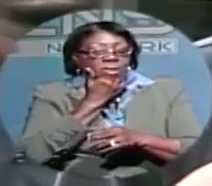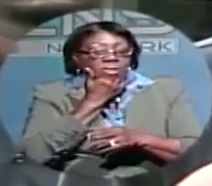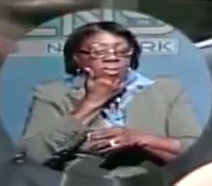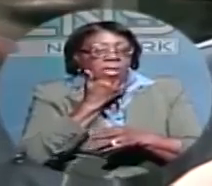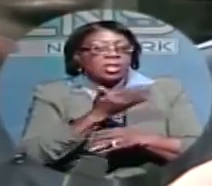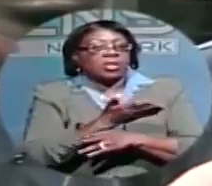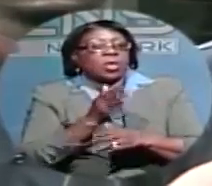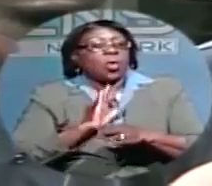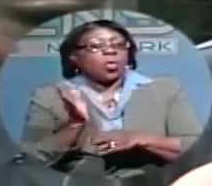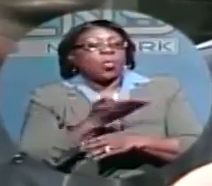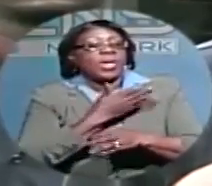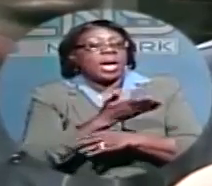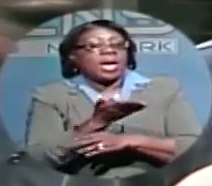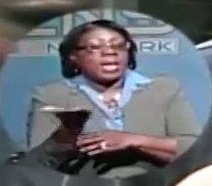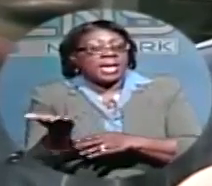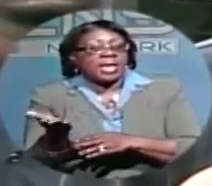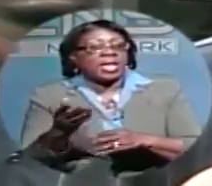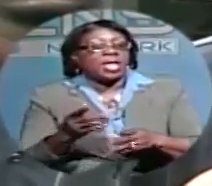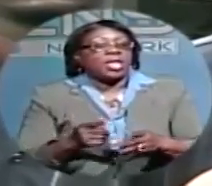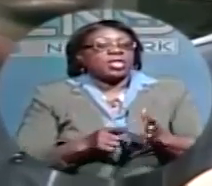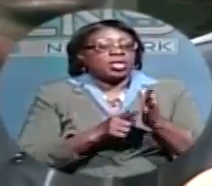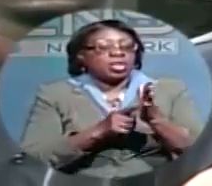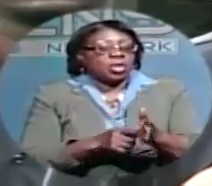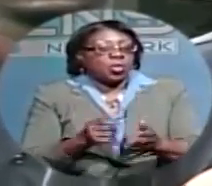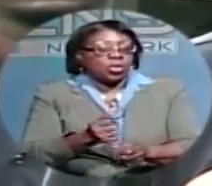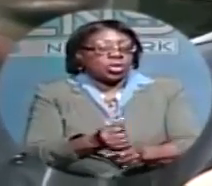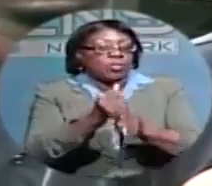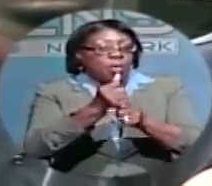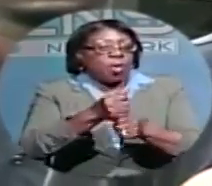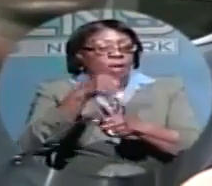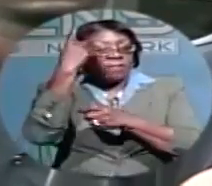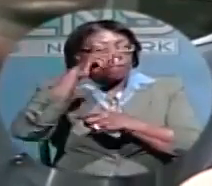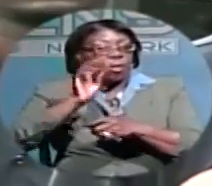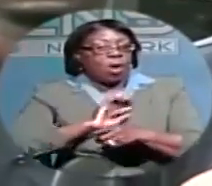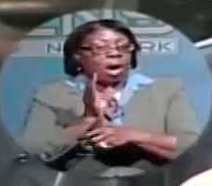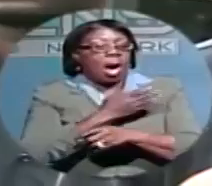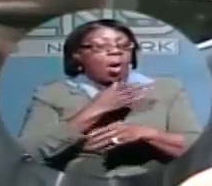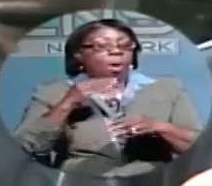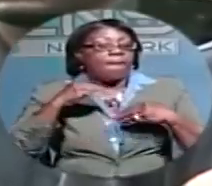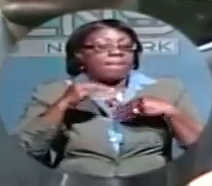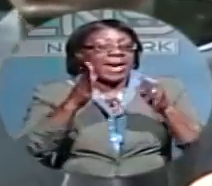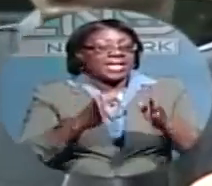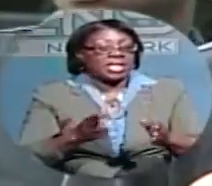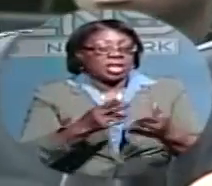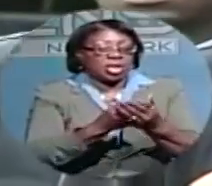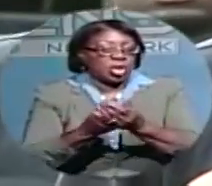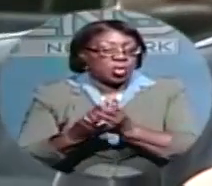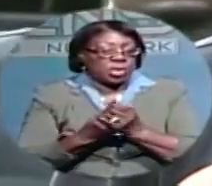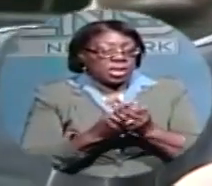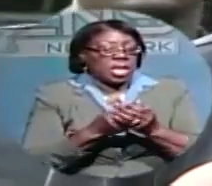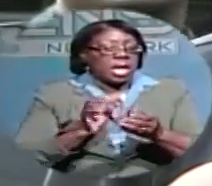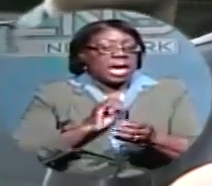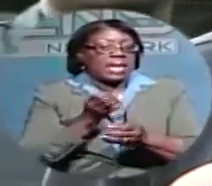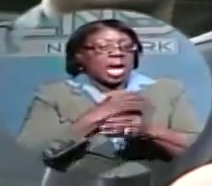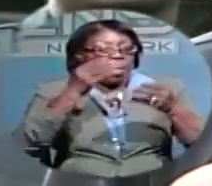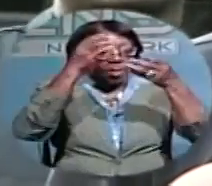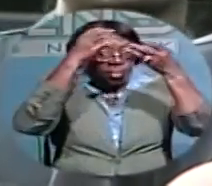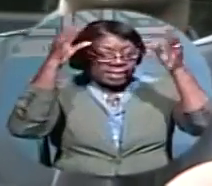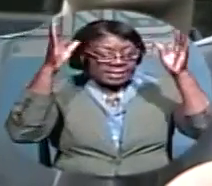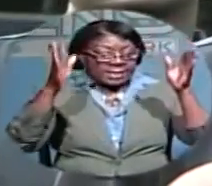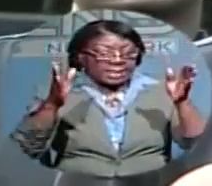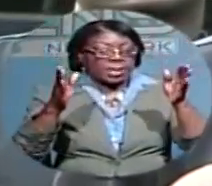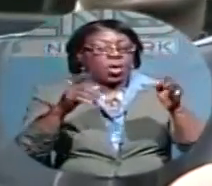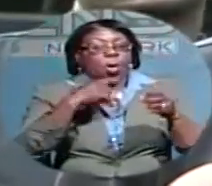are here to show 1,000% support for our managers union and for our brother president, Mr. Irvin Dean, who